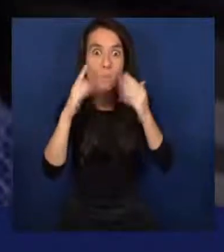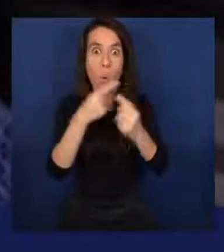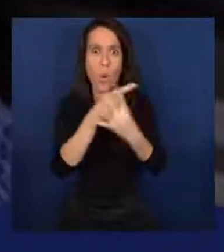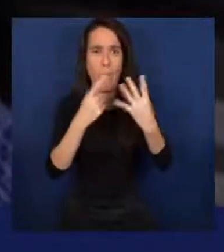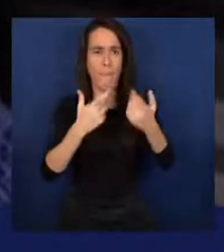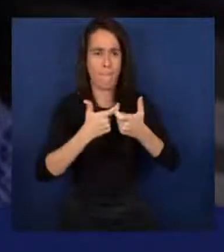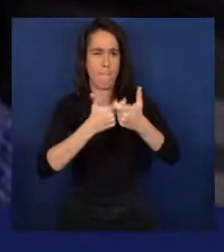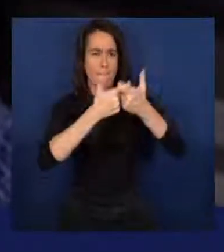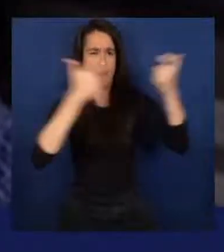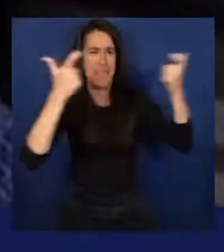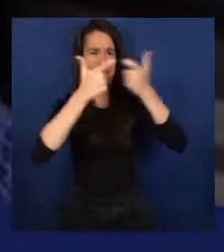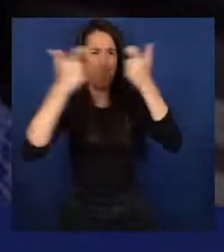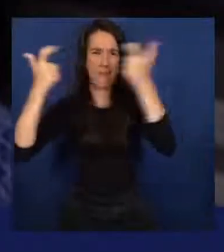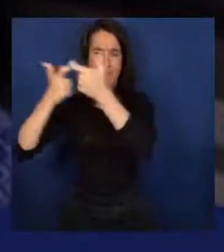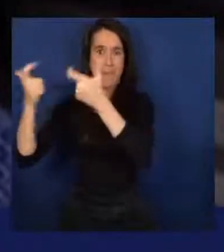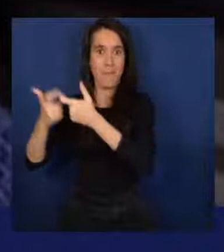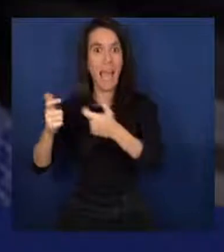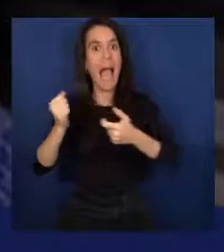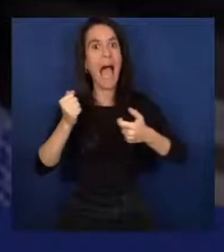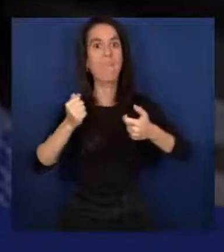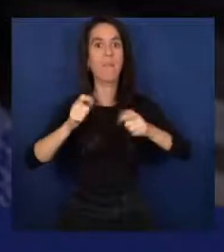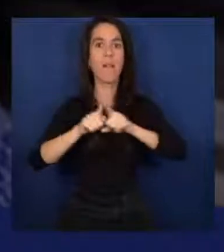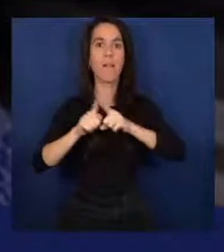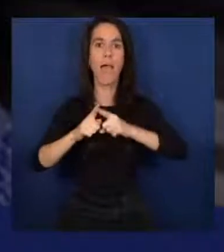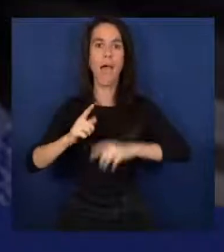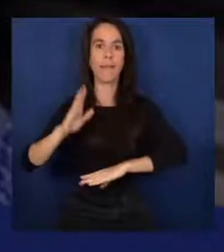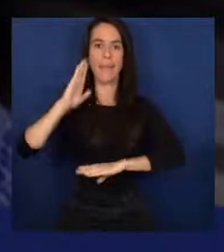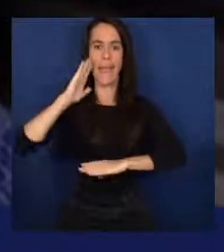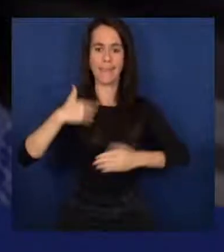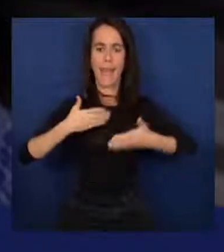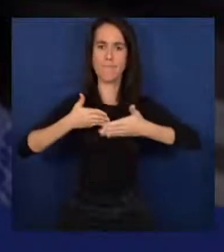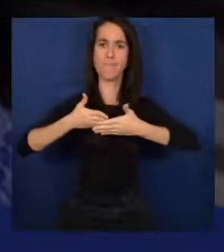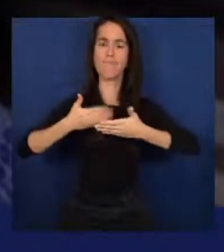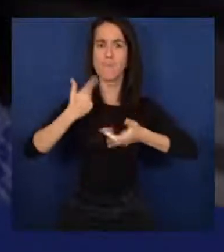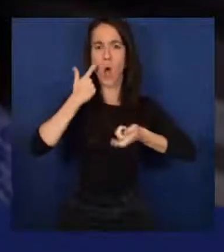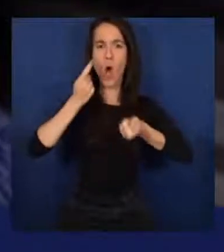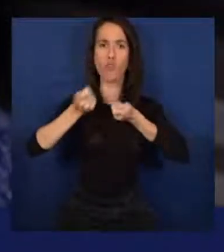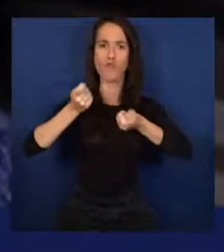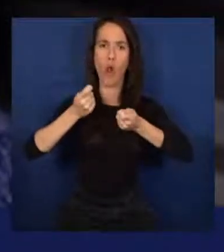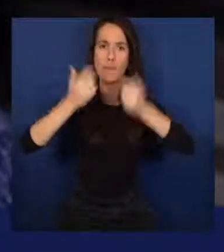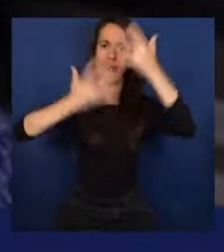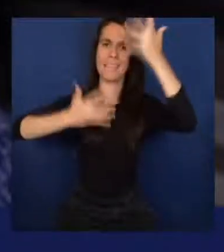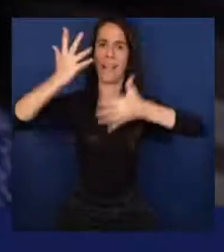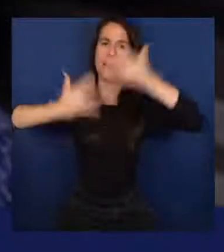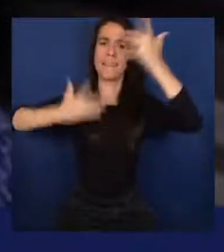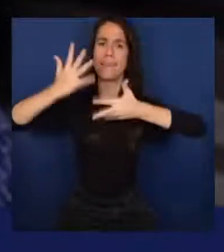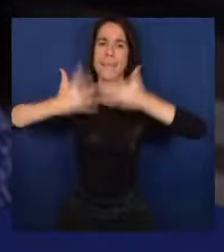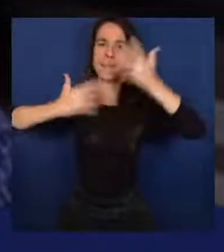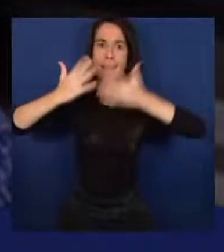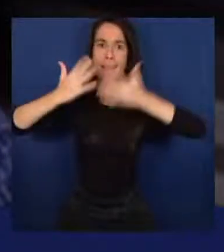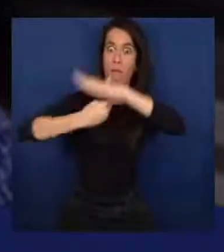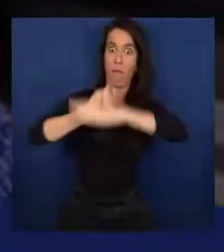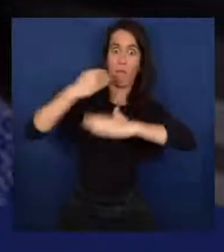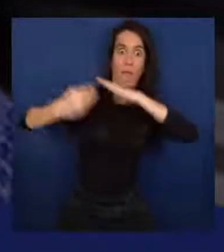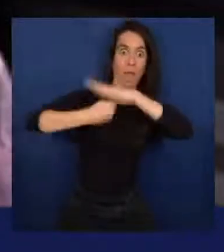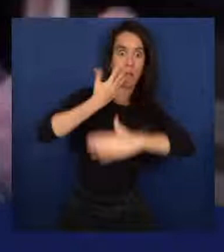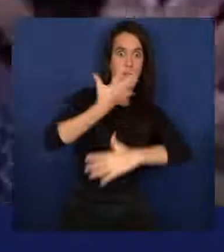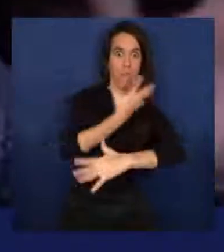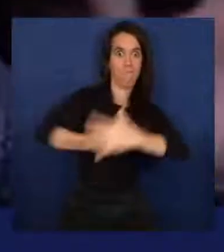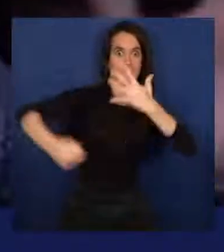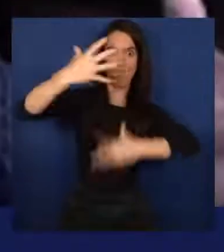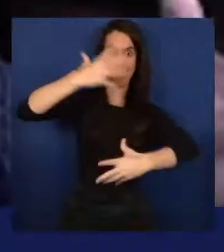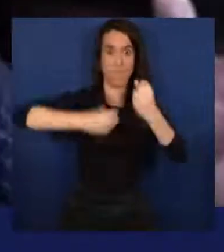serving as gatekeepers to the access to this data and these models, to say, take some responsibility on that. And largely, when you look at